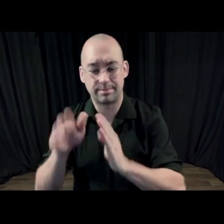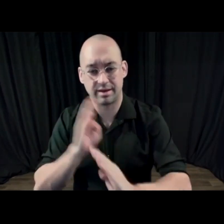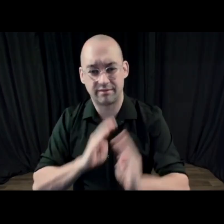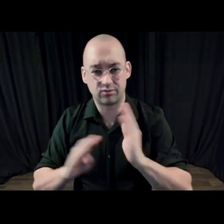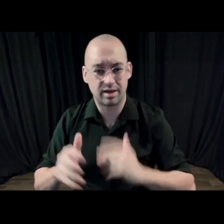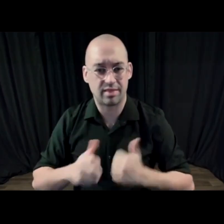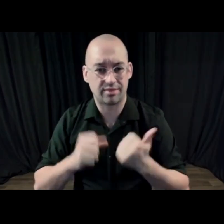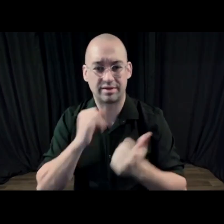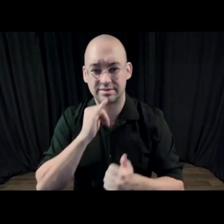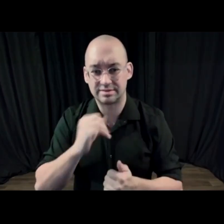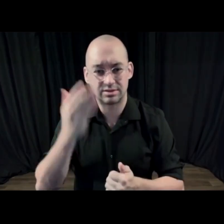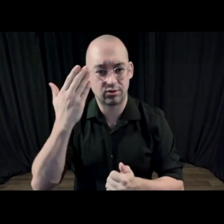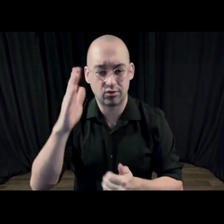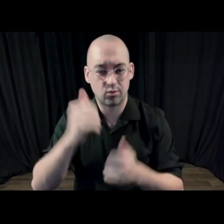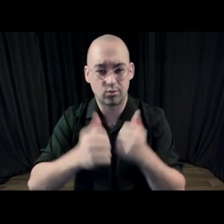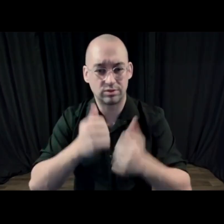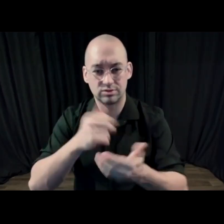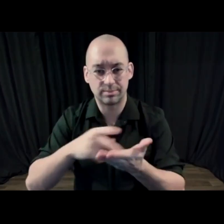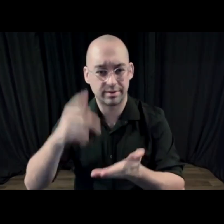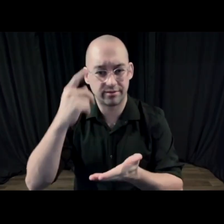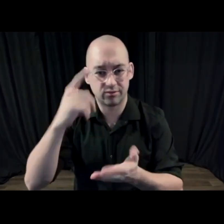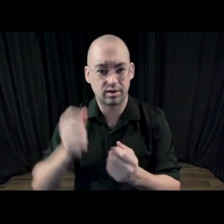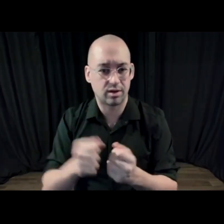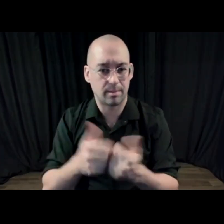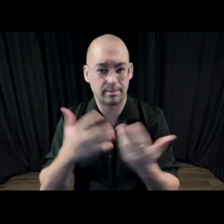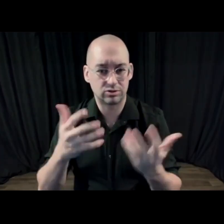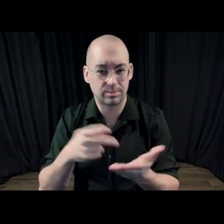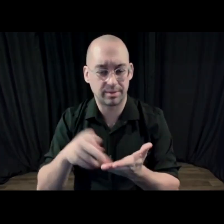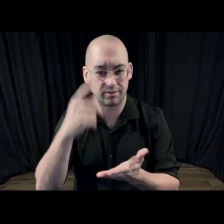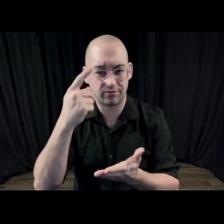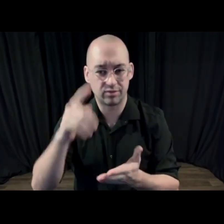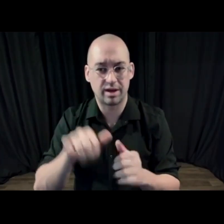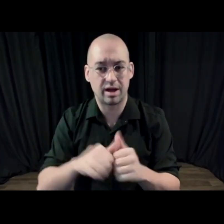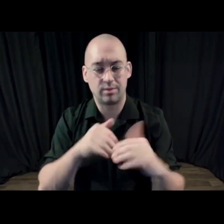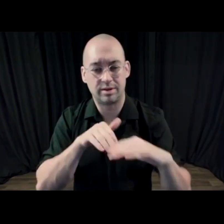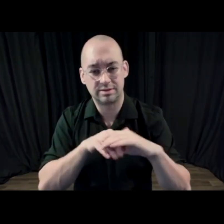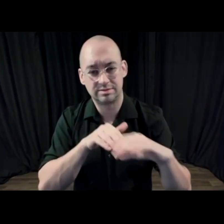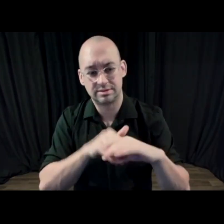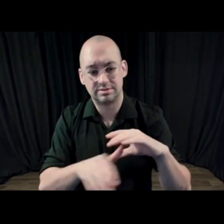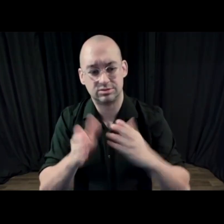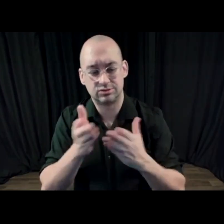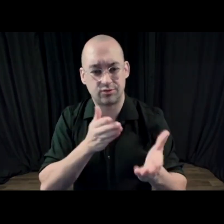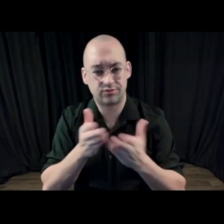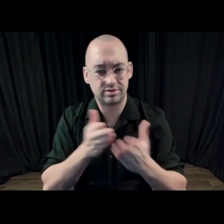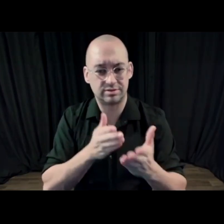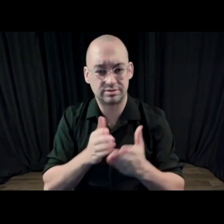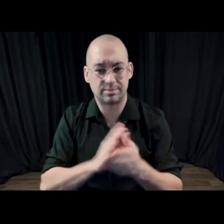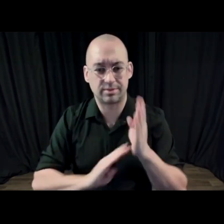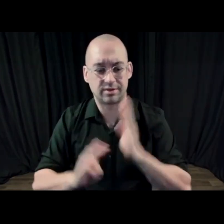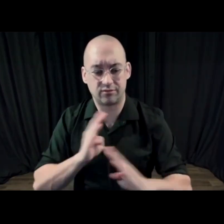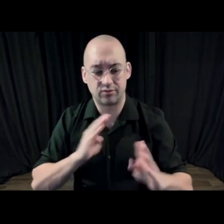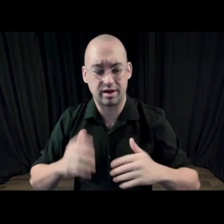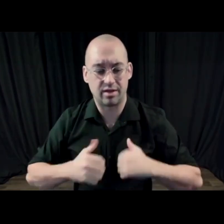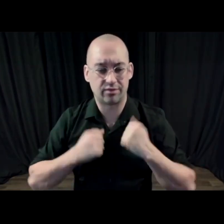knowing what is paid for, how much it's paid for, and how to access the services, the behavioral health supports that